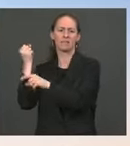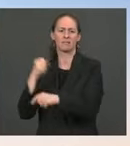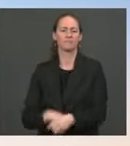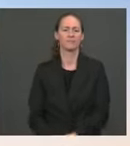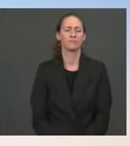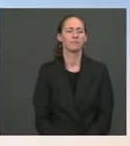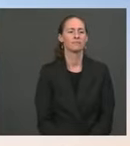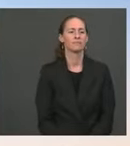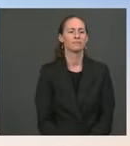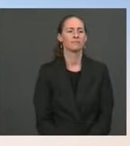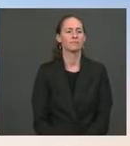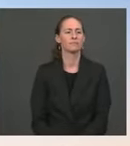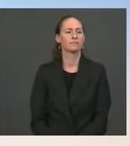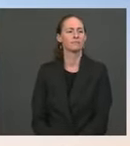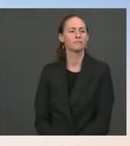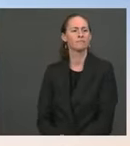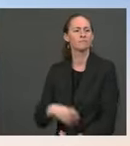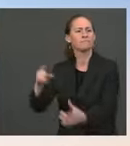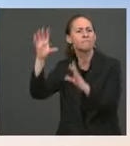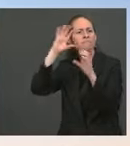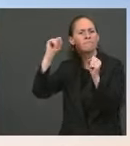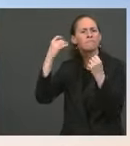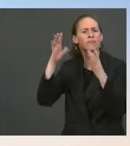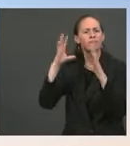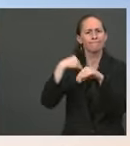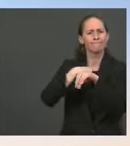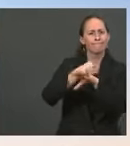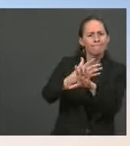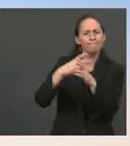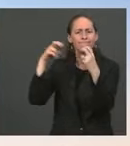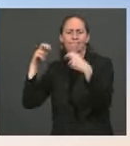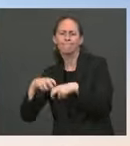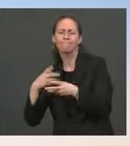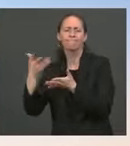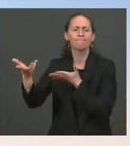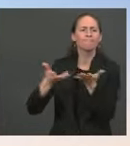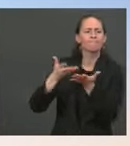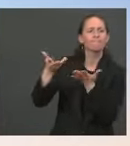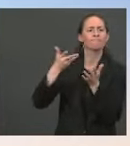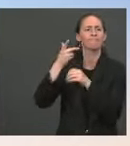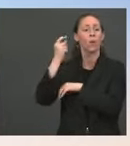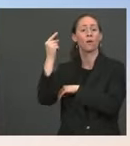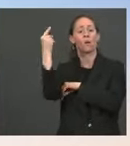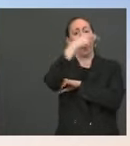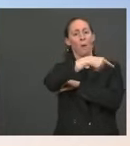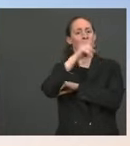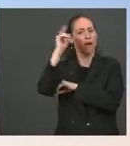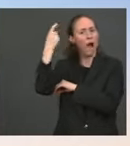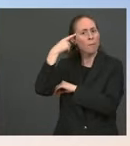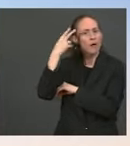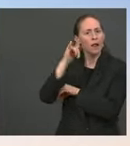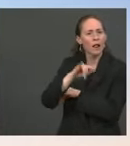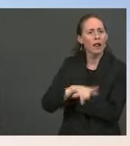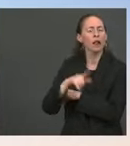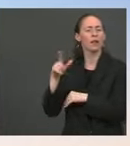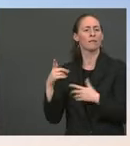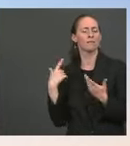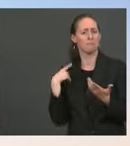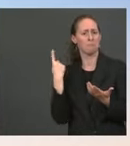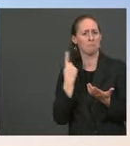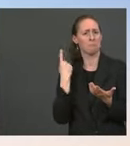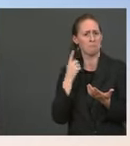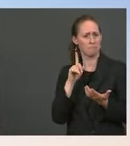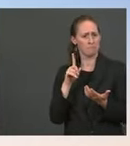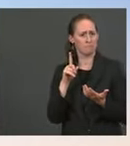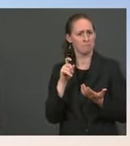president yeah. is having, virtual or calls. We saw yeah. him go up to Capitol Hill. Has he given any consideration to Terry McAuliffe's recommendation